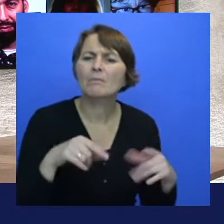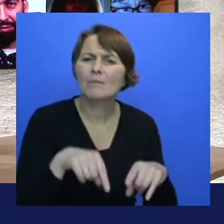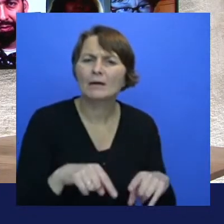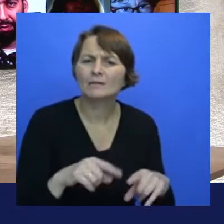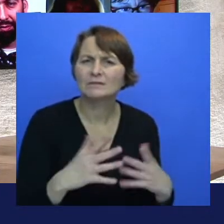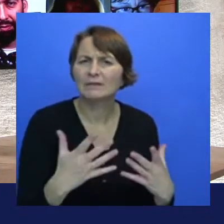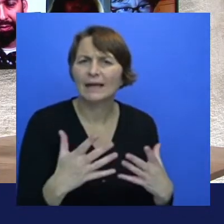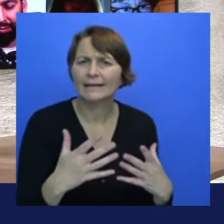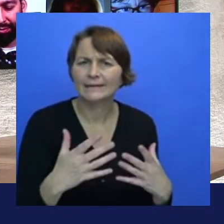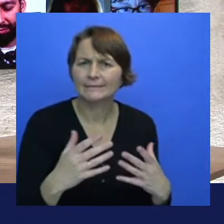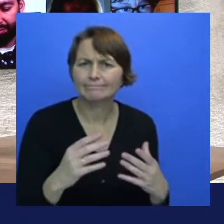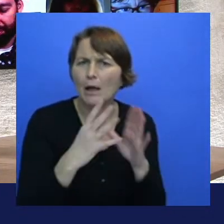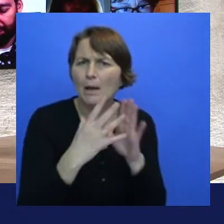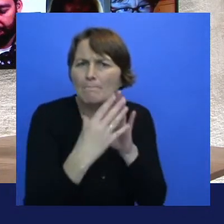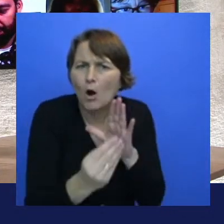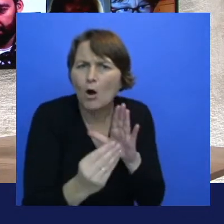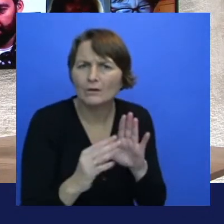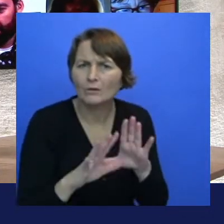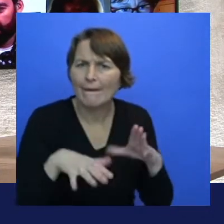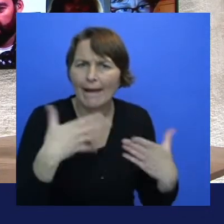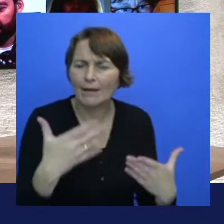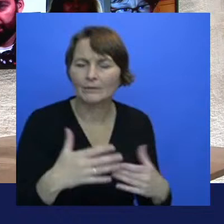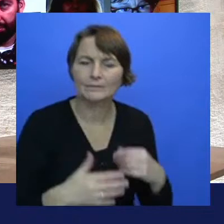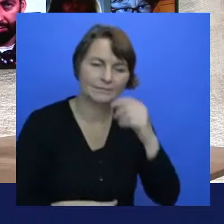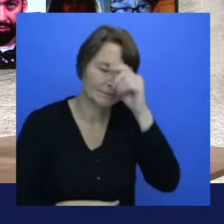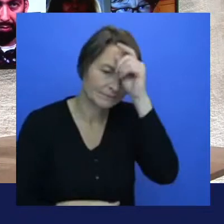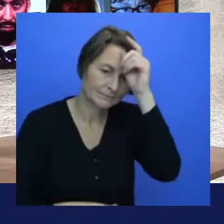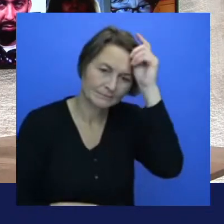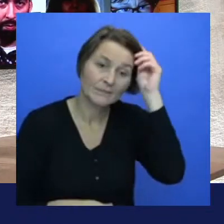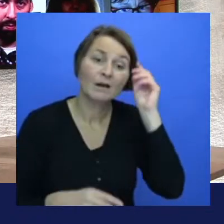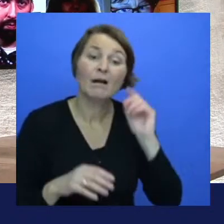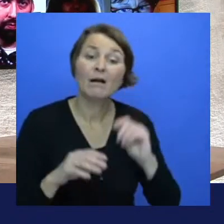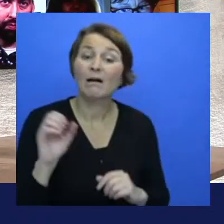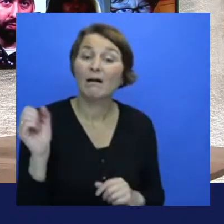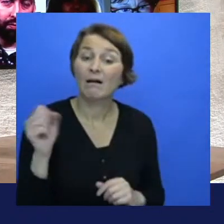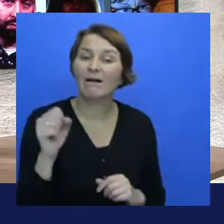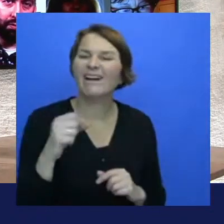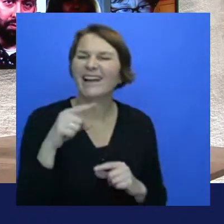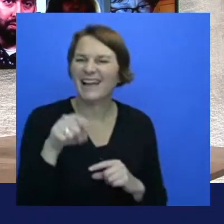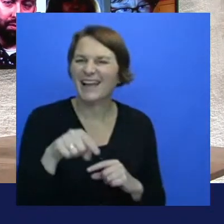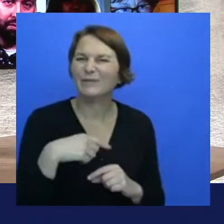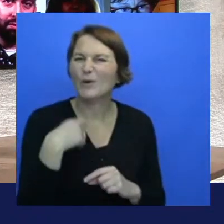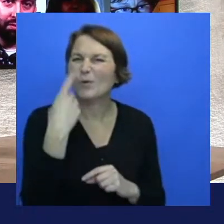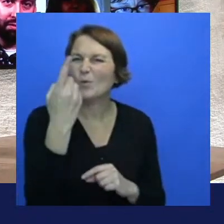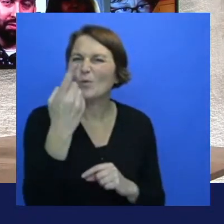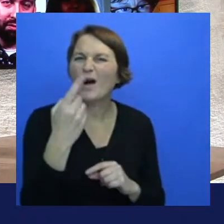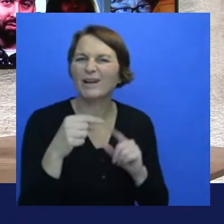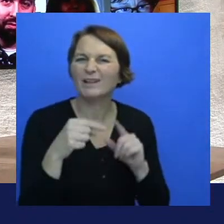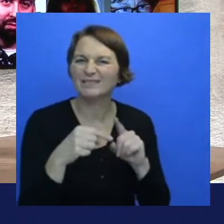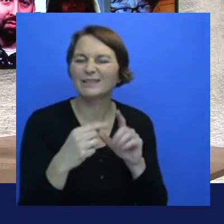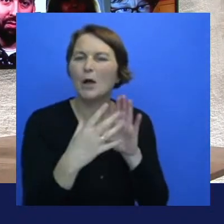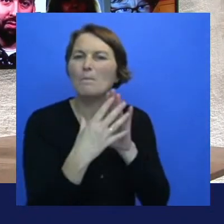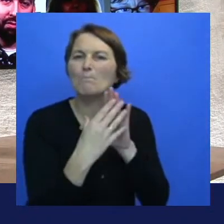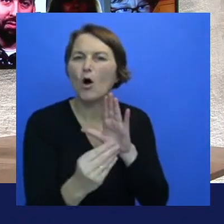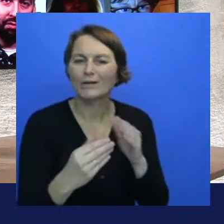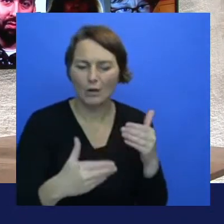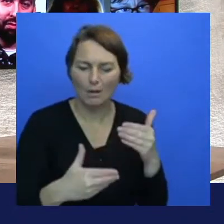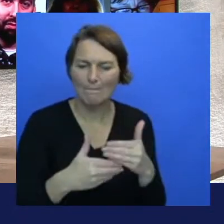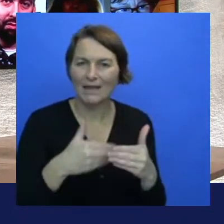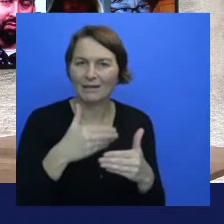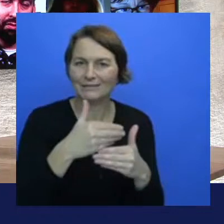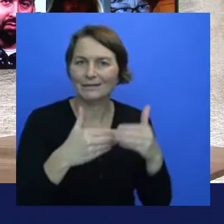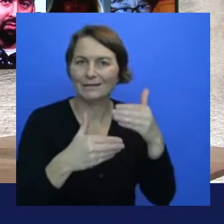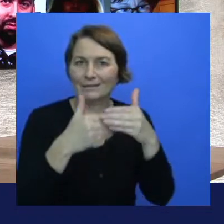For me, it was pretty easy because there is that model builder availability in the